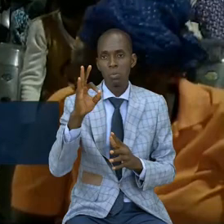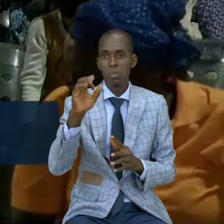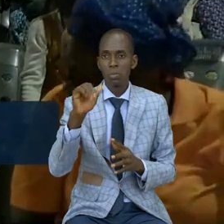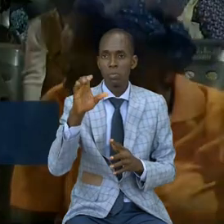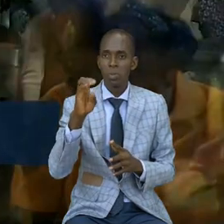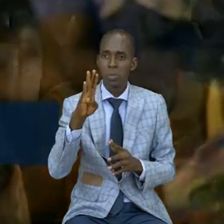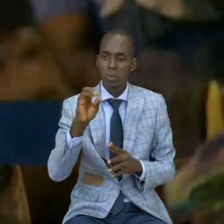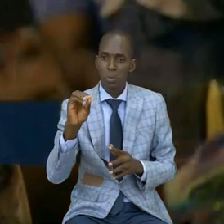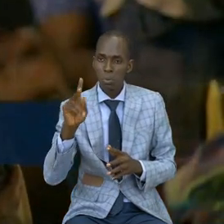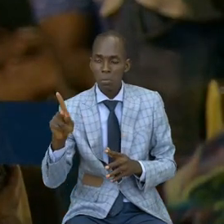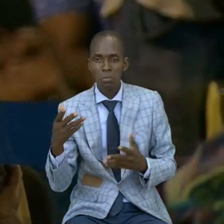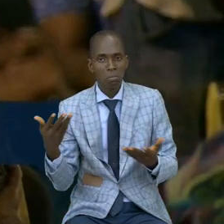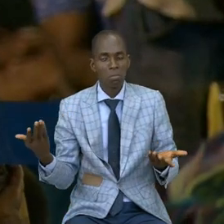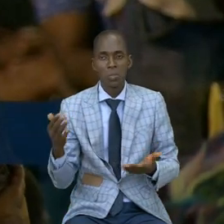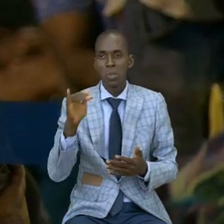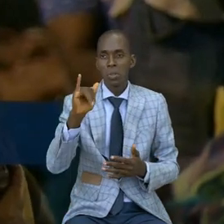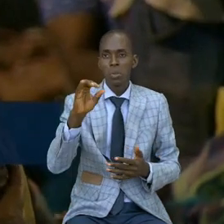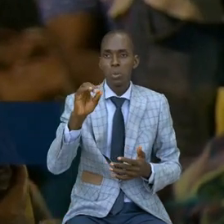there's a link on your screen.